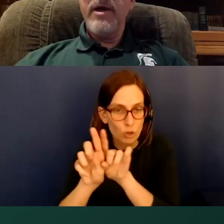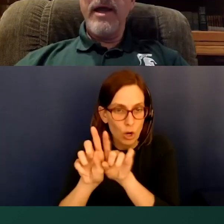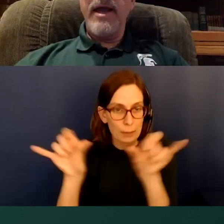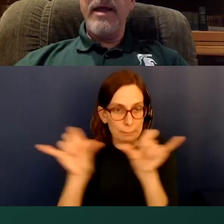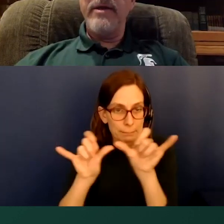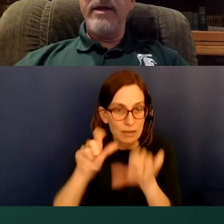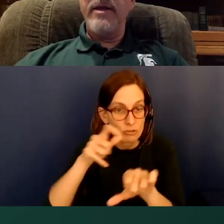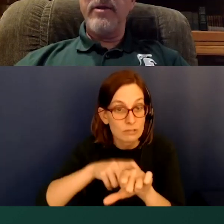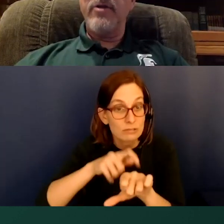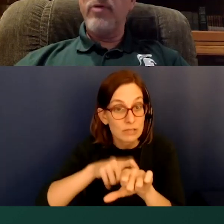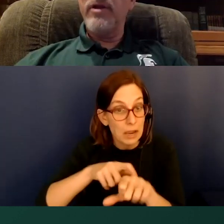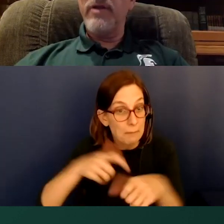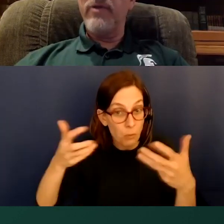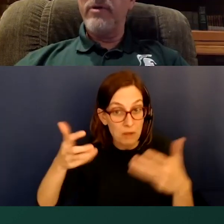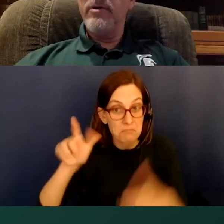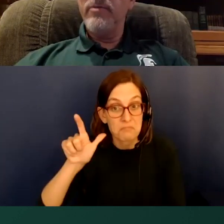time, and it is